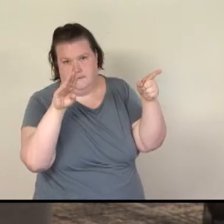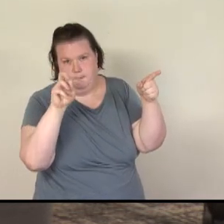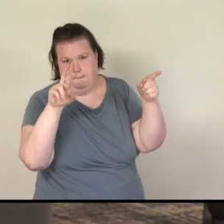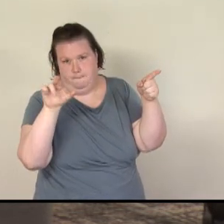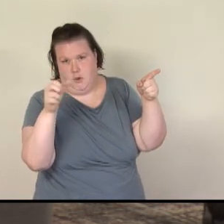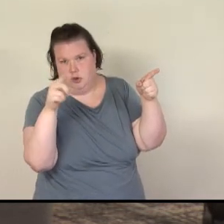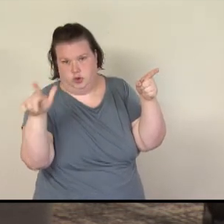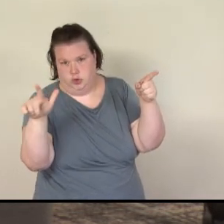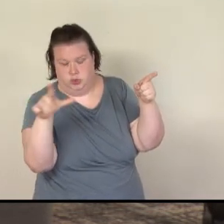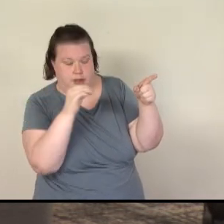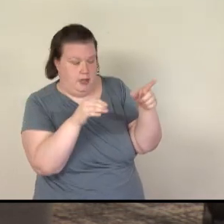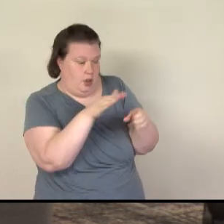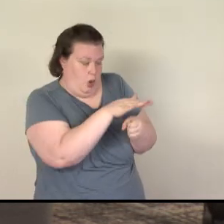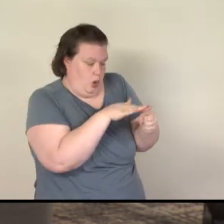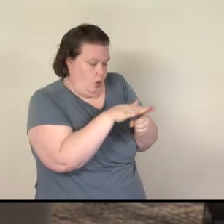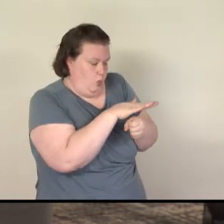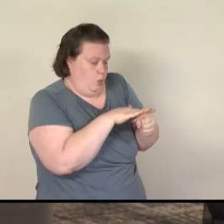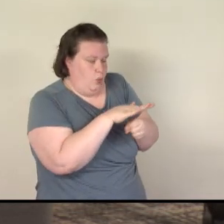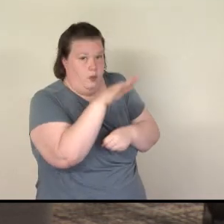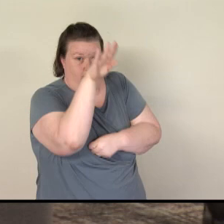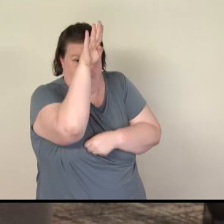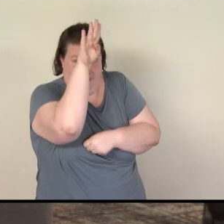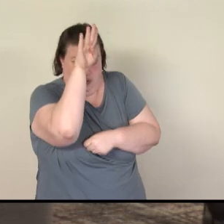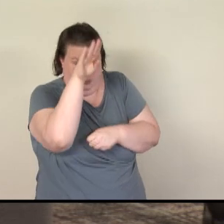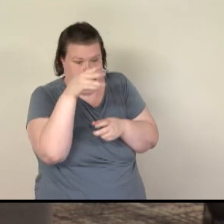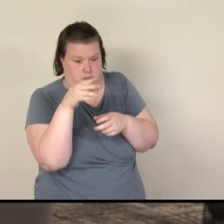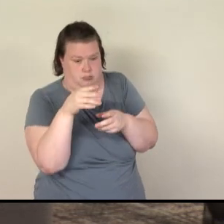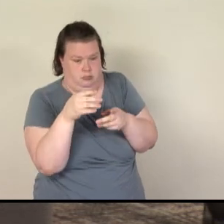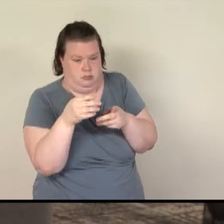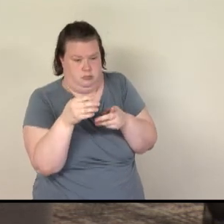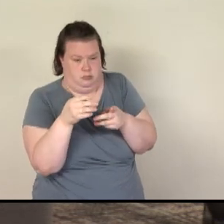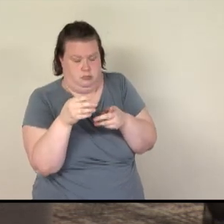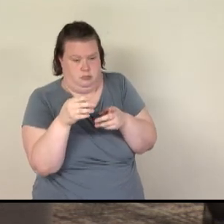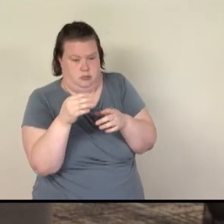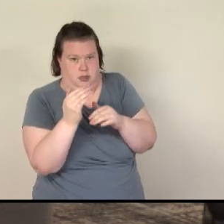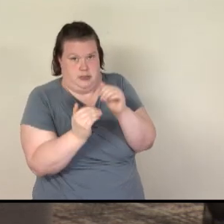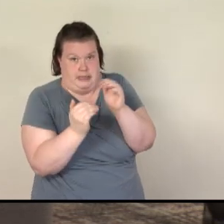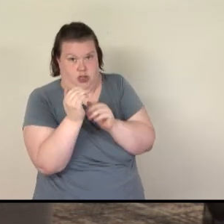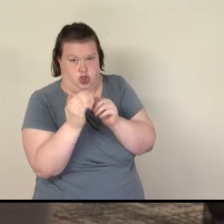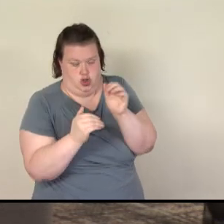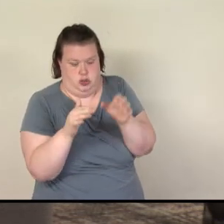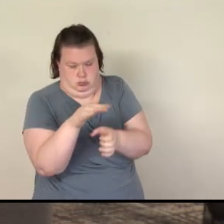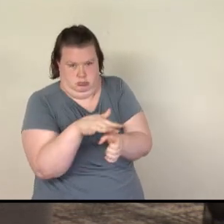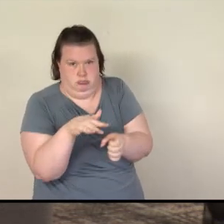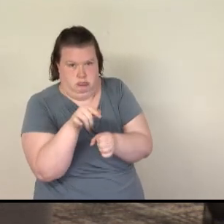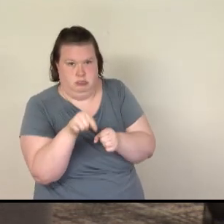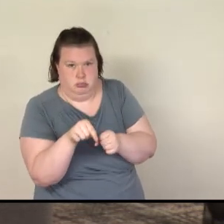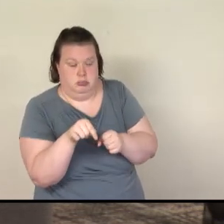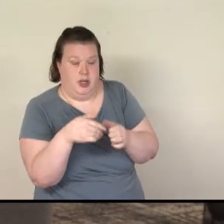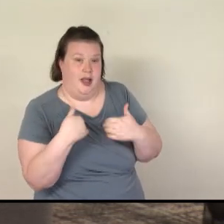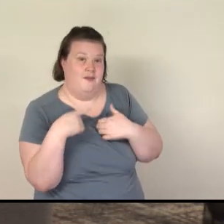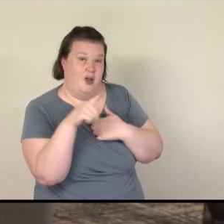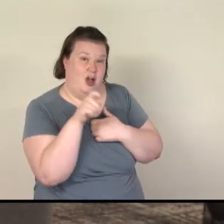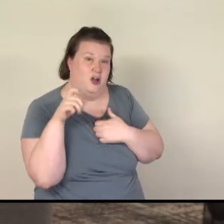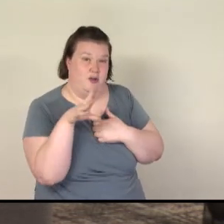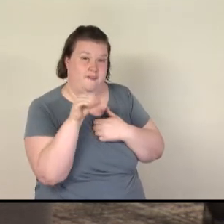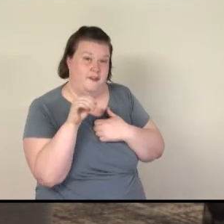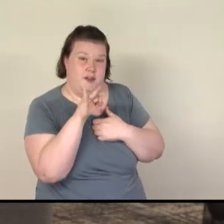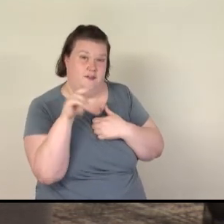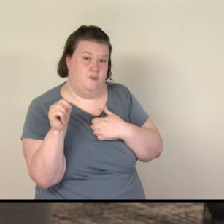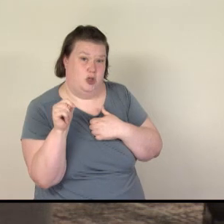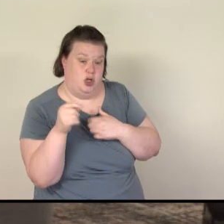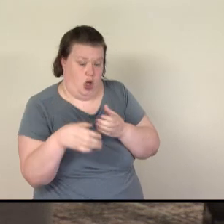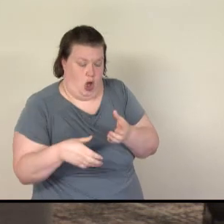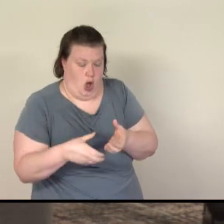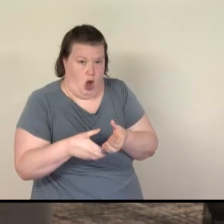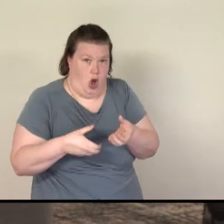station, showing them diagrams that show how they have a 150-foot layout for their hoses. I mean, really,